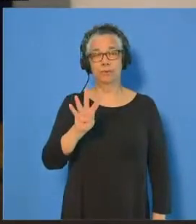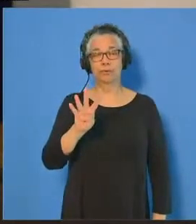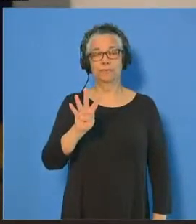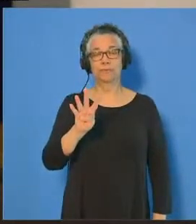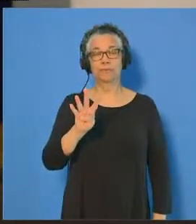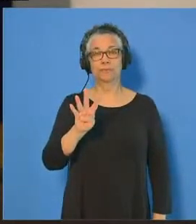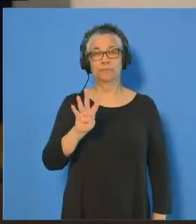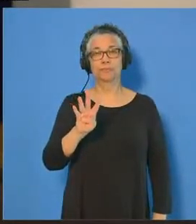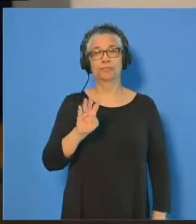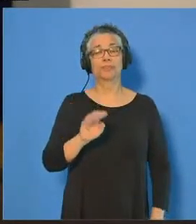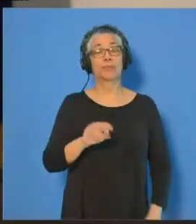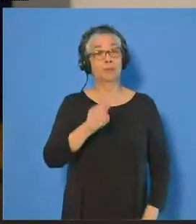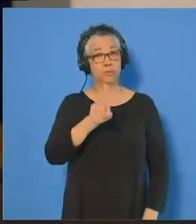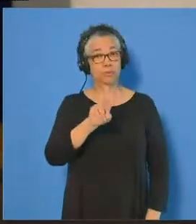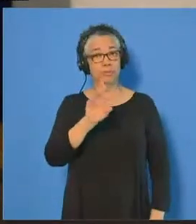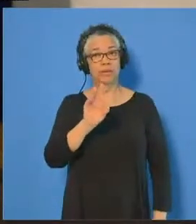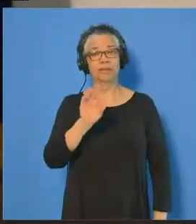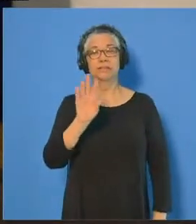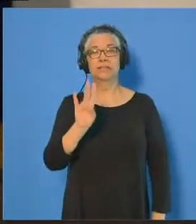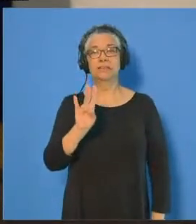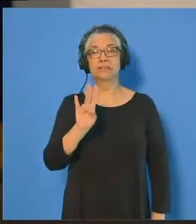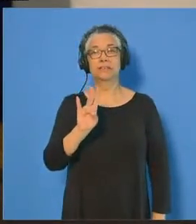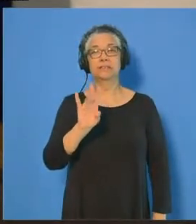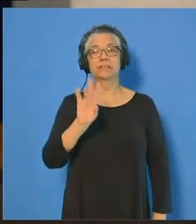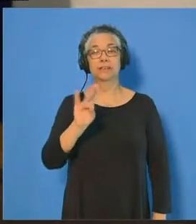297-7714 and